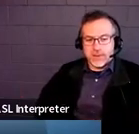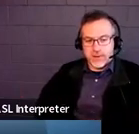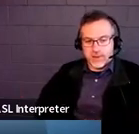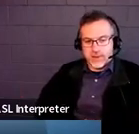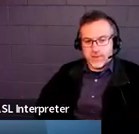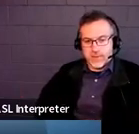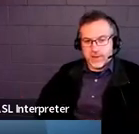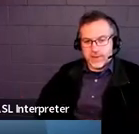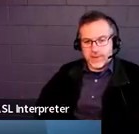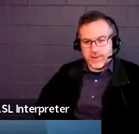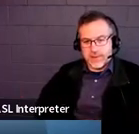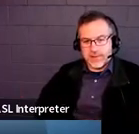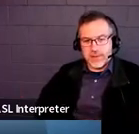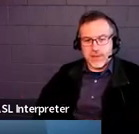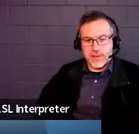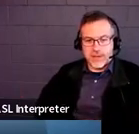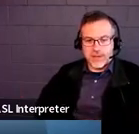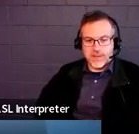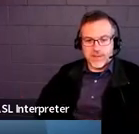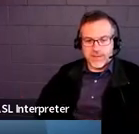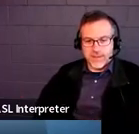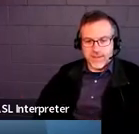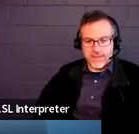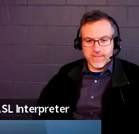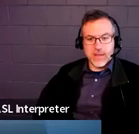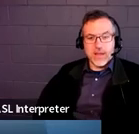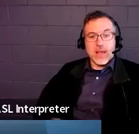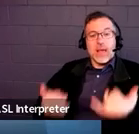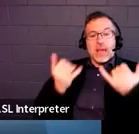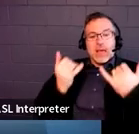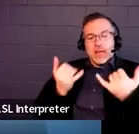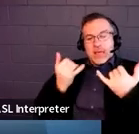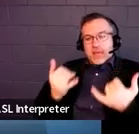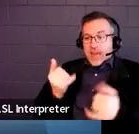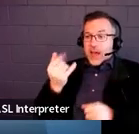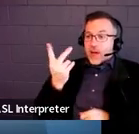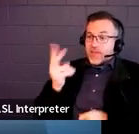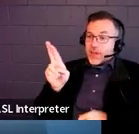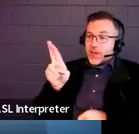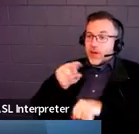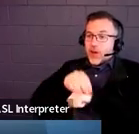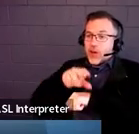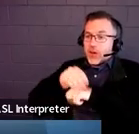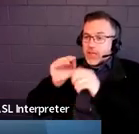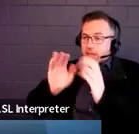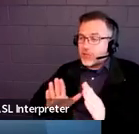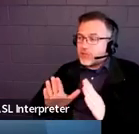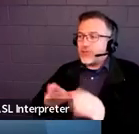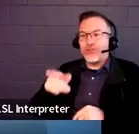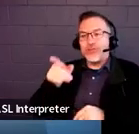So now we have the VR counselor, and he's working, or she's working, and with